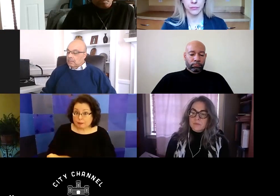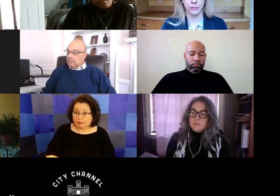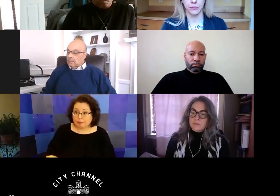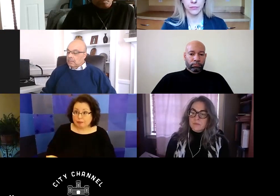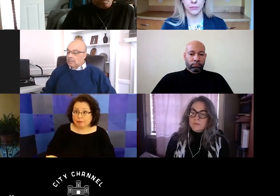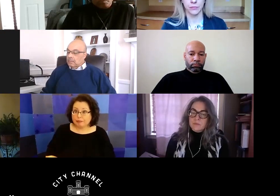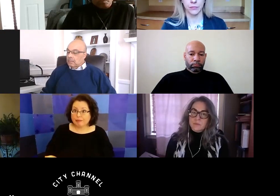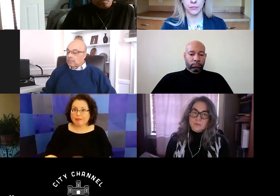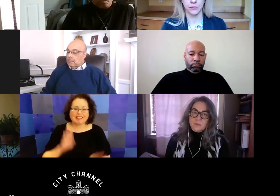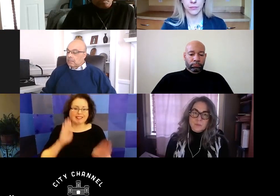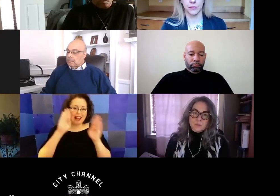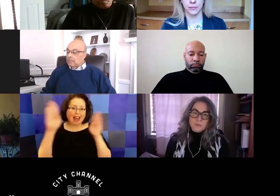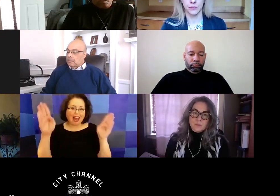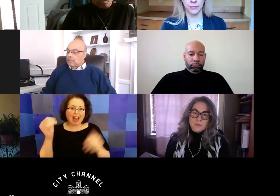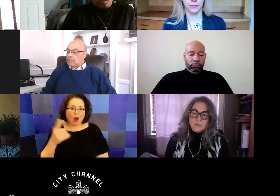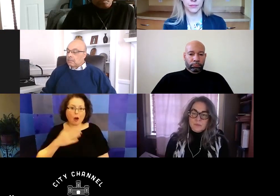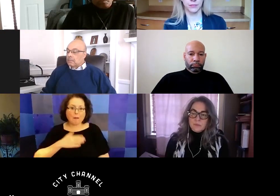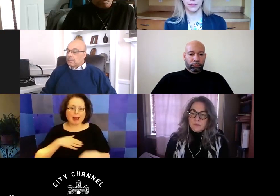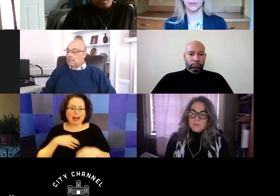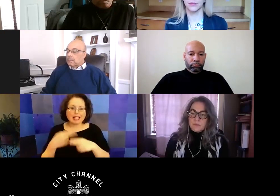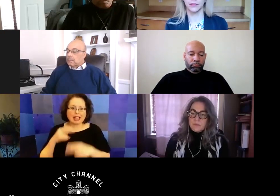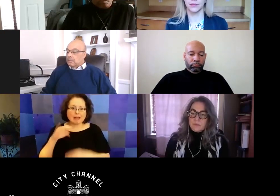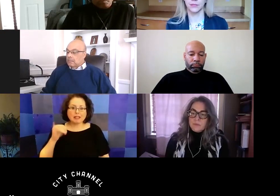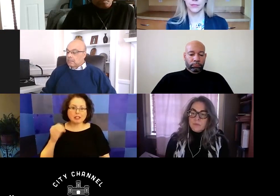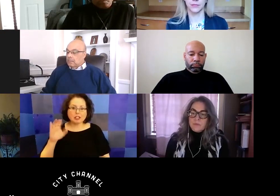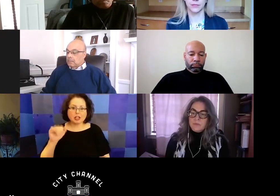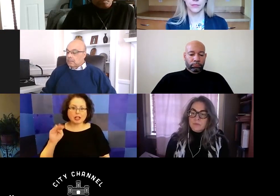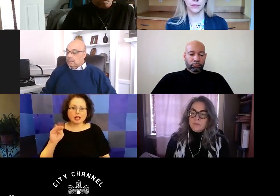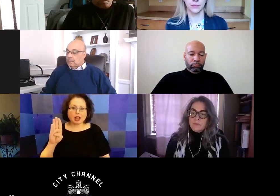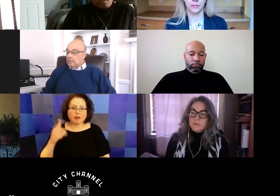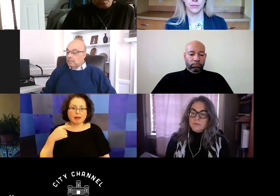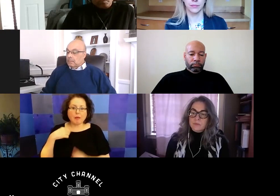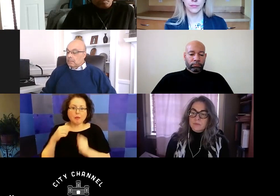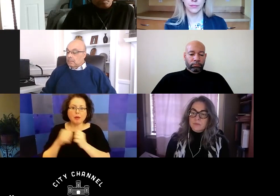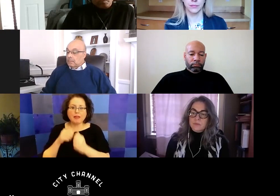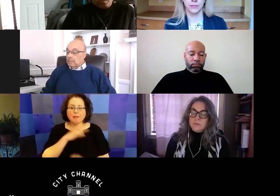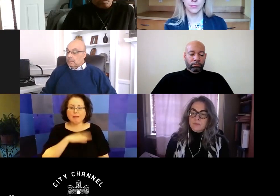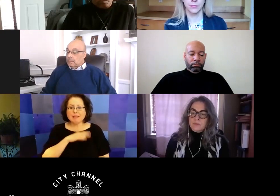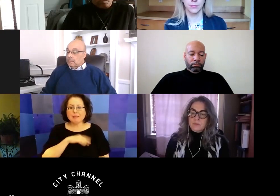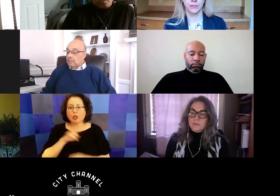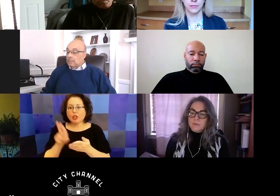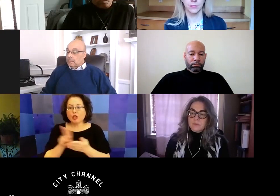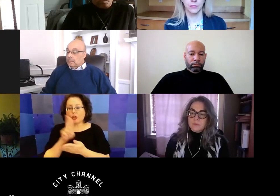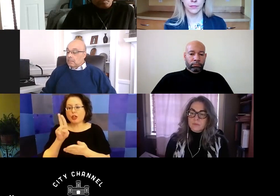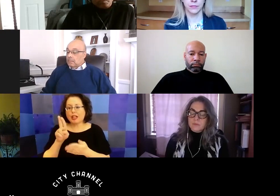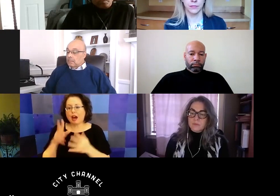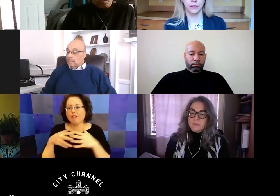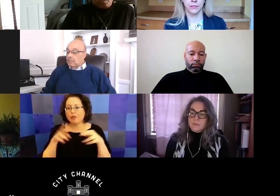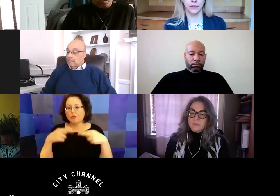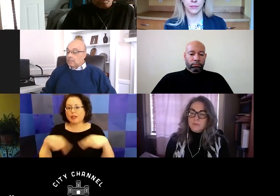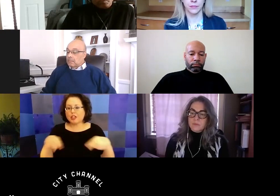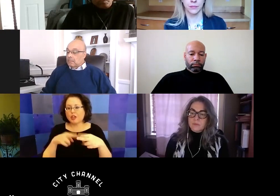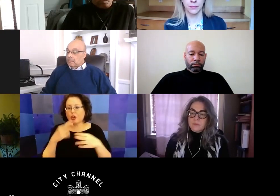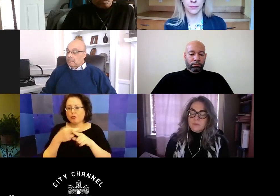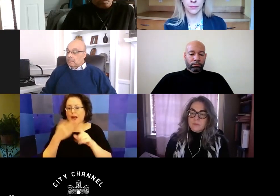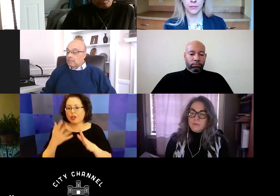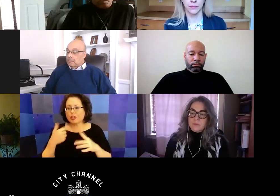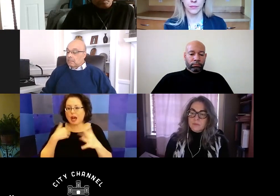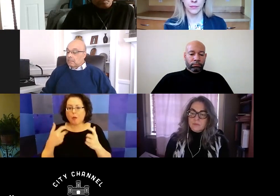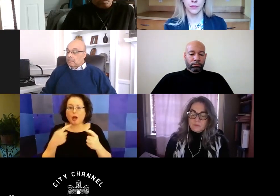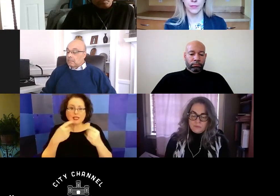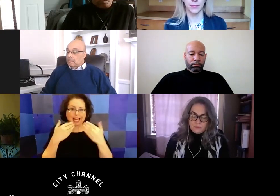Hey, y'all. My name is Jacob. My pronouns are he and him. I'm with the Pittsburgh Union of Regional Renters. I wanted to also thank